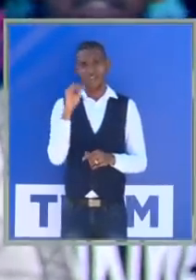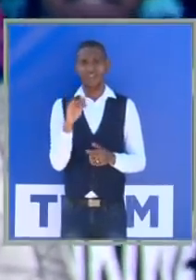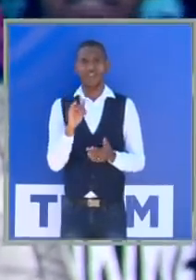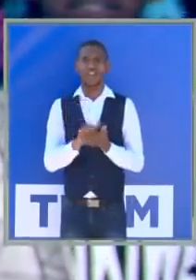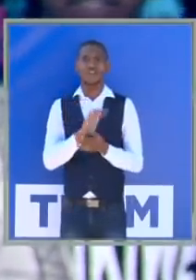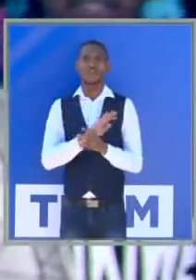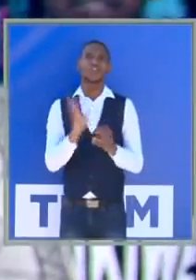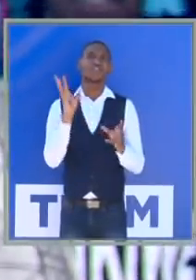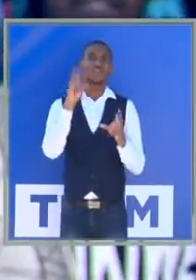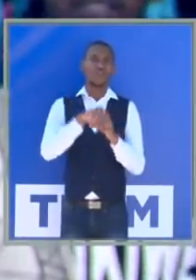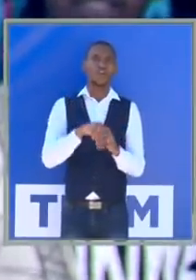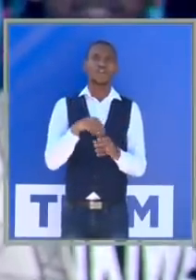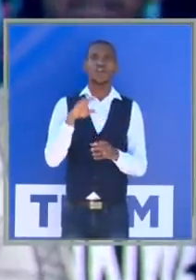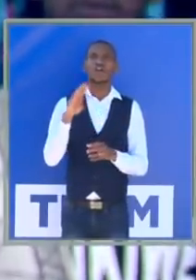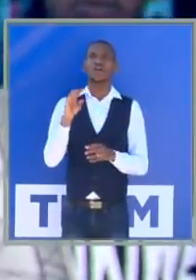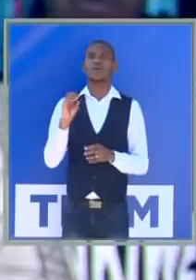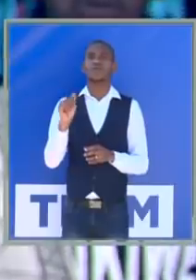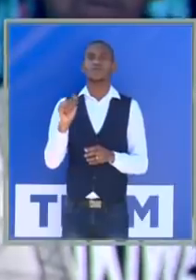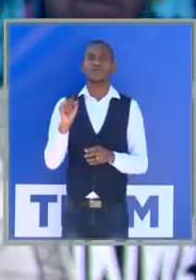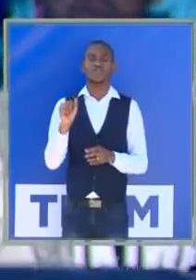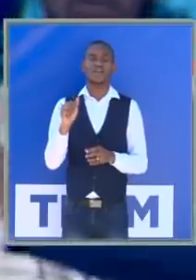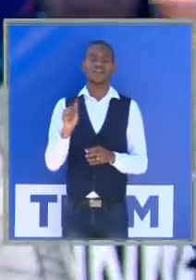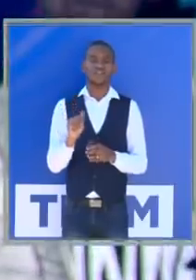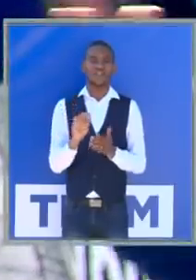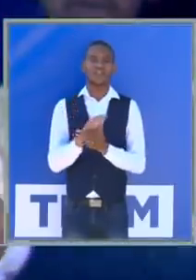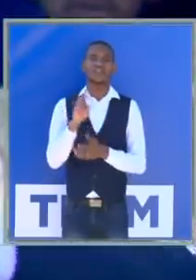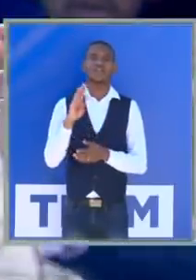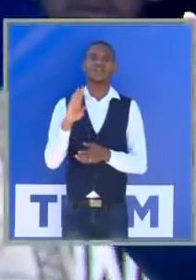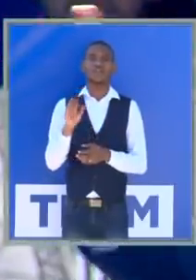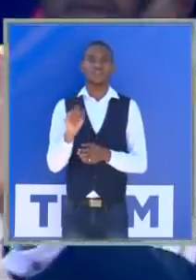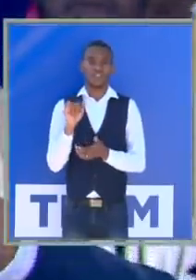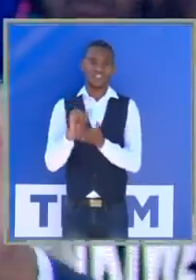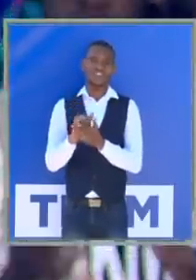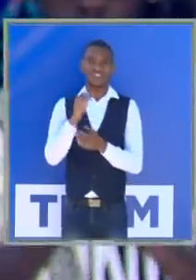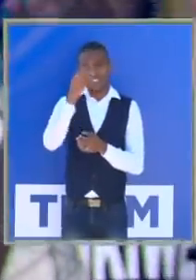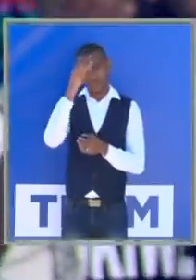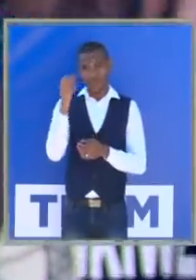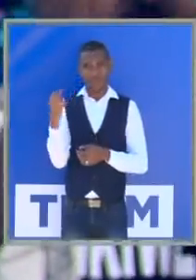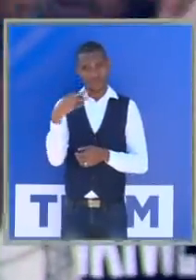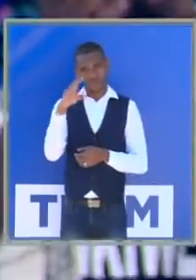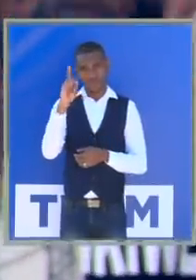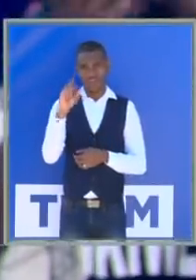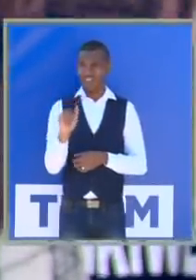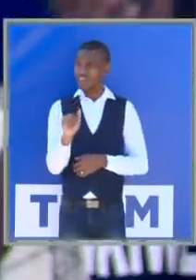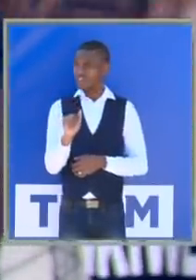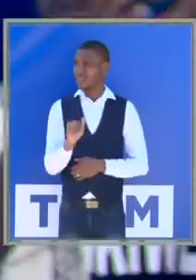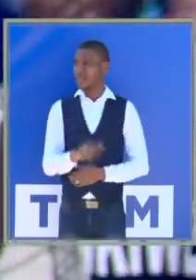Libo Sasa, Libo VBS, the government ya DA.